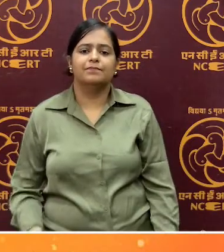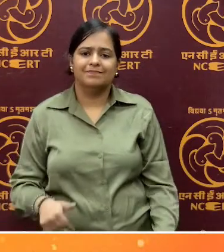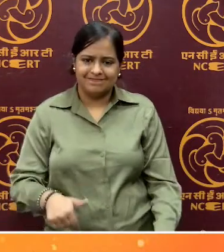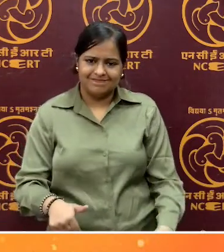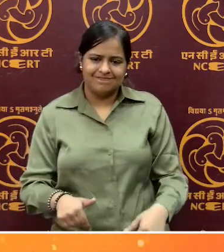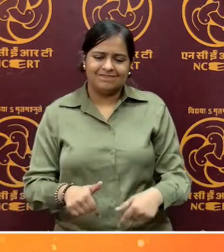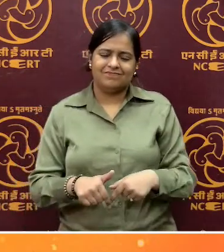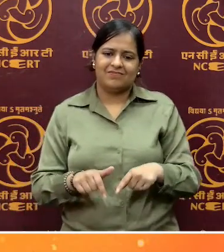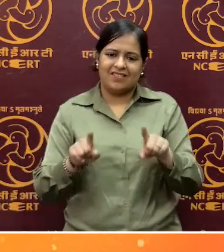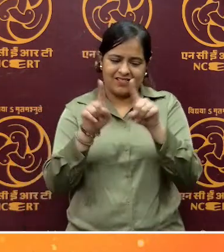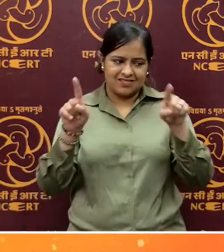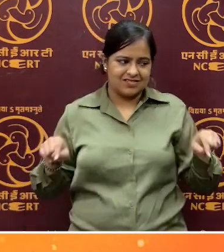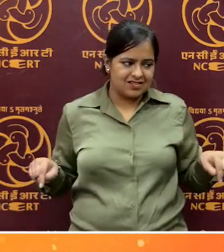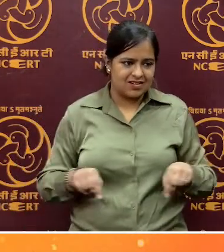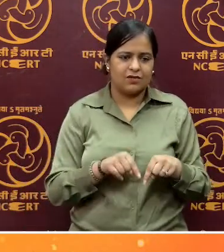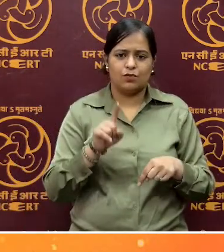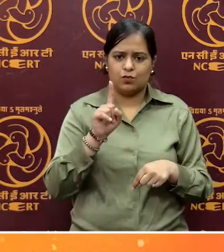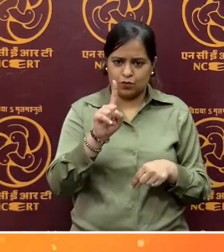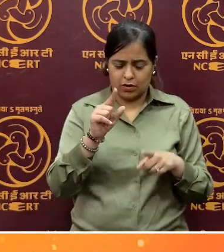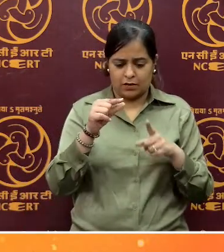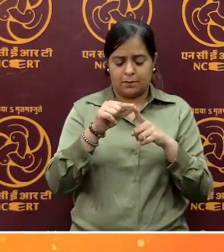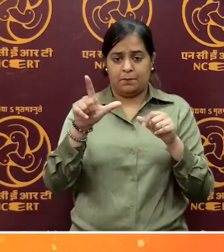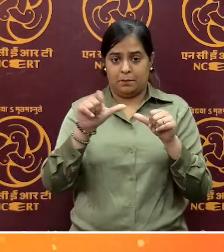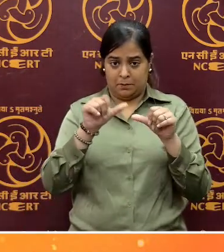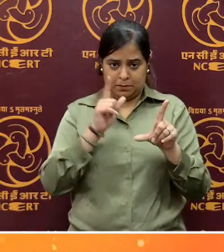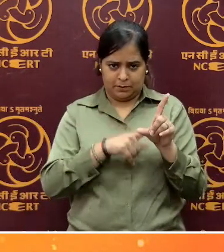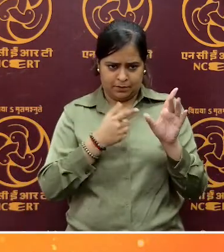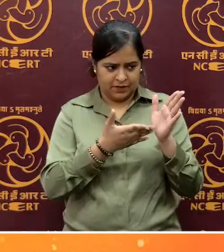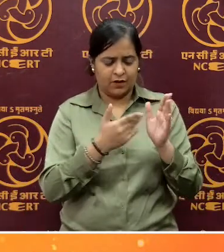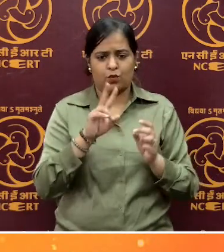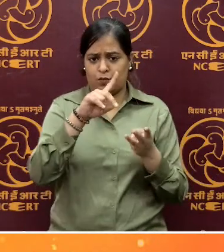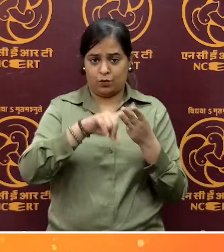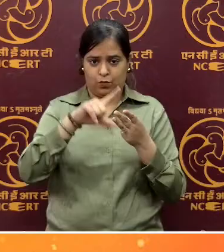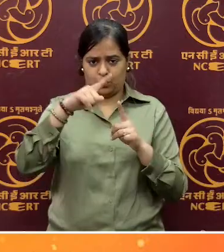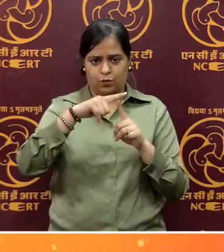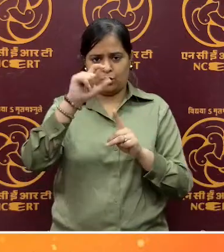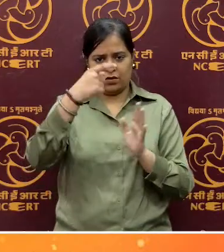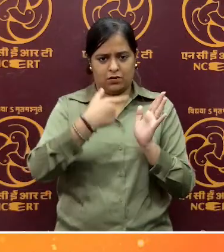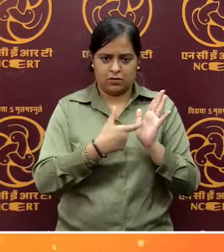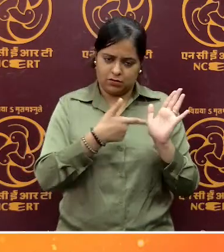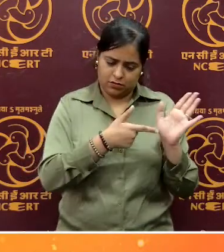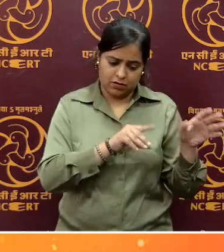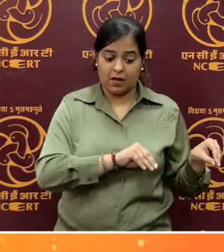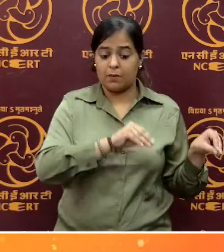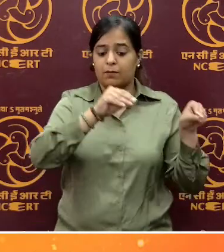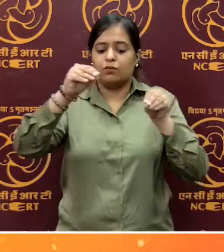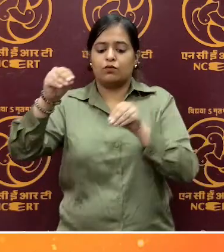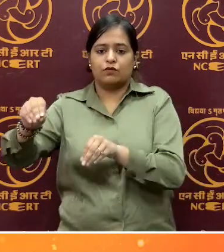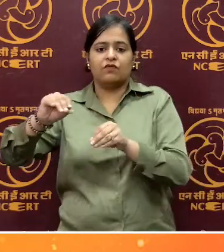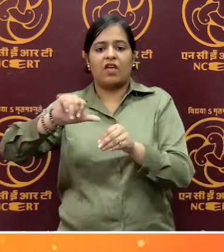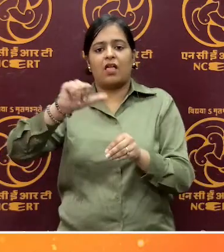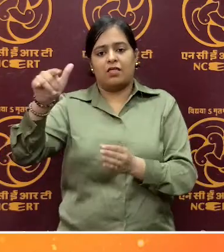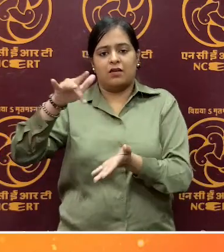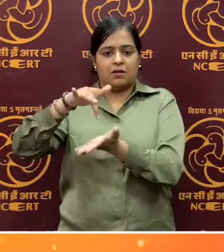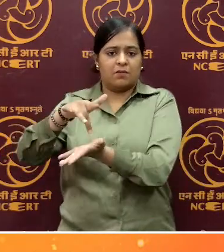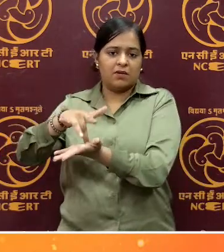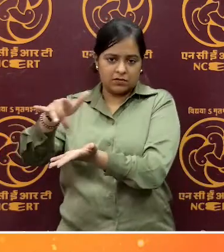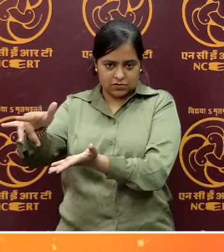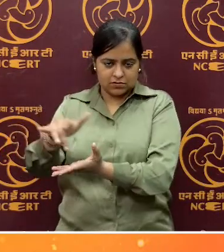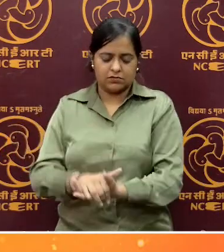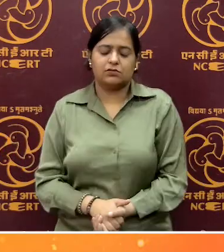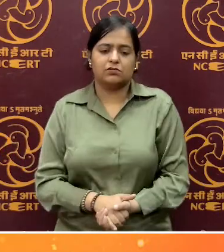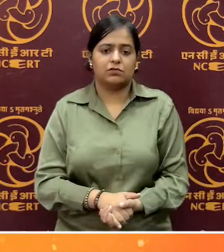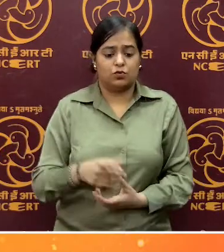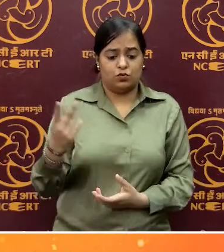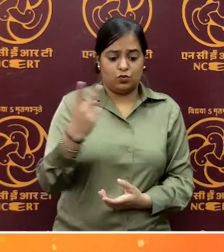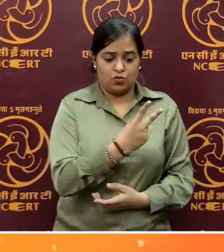screen is one plane. So I have kept one vector here. There's another vector moving in this direction. It can have any direction. These are